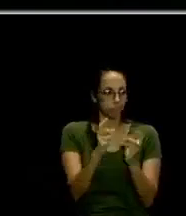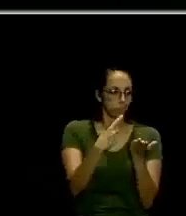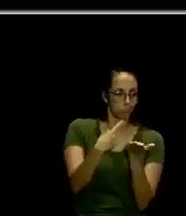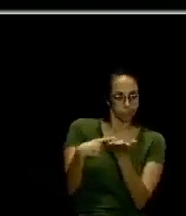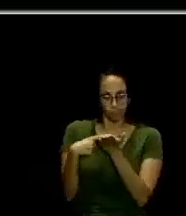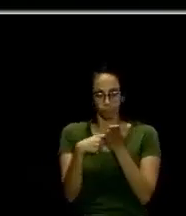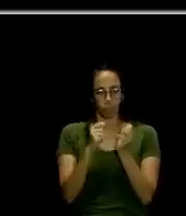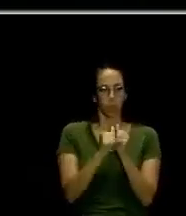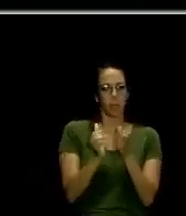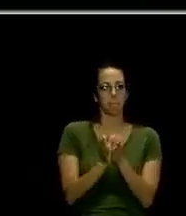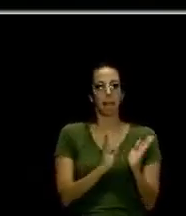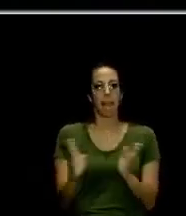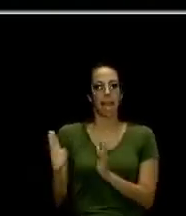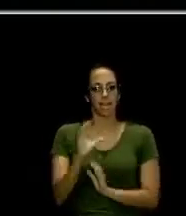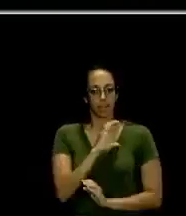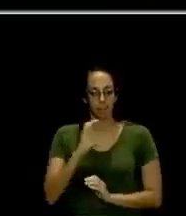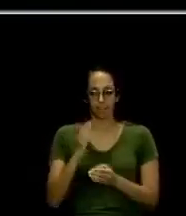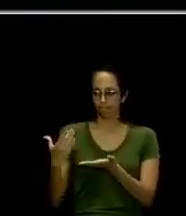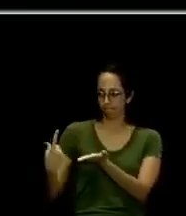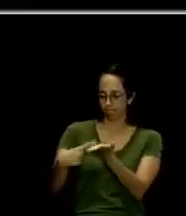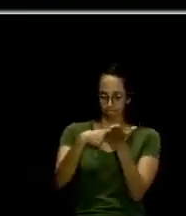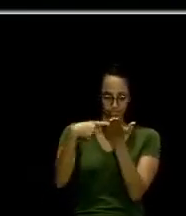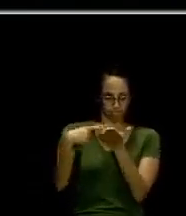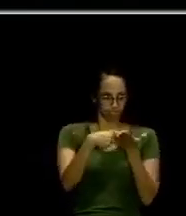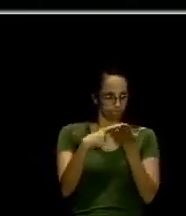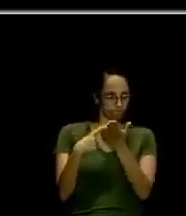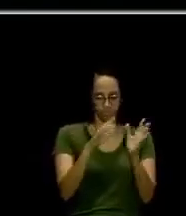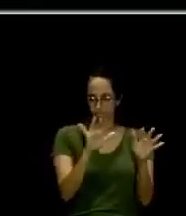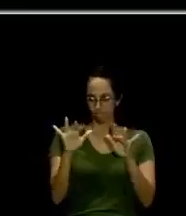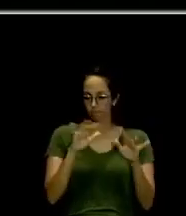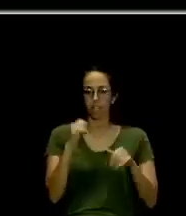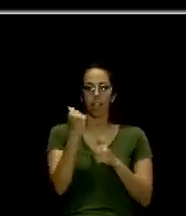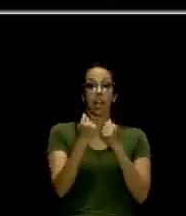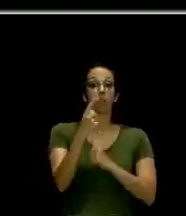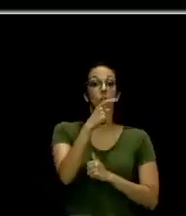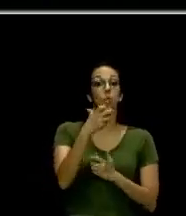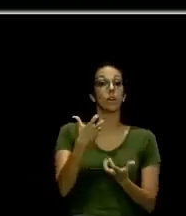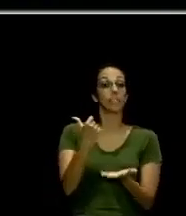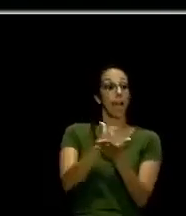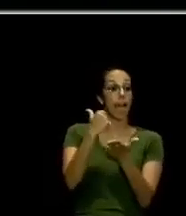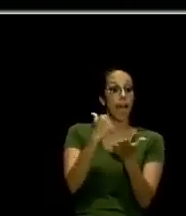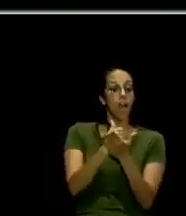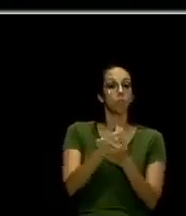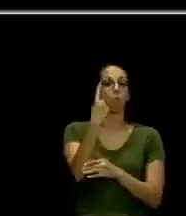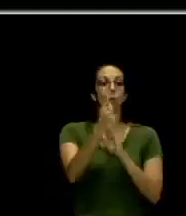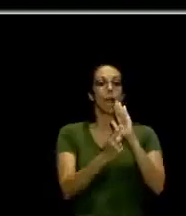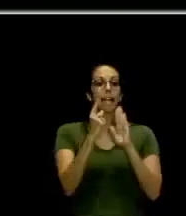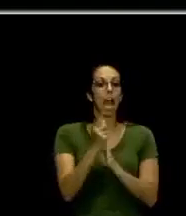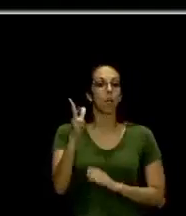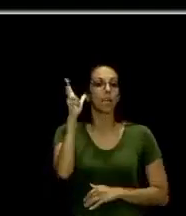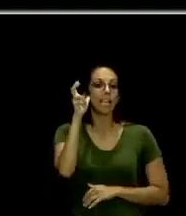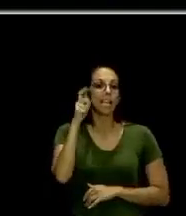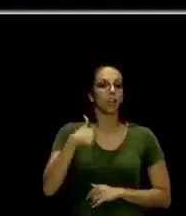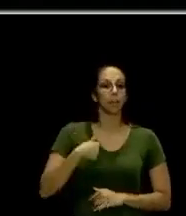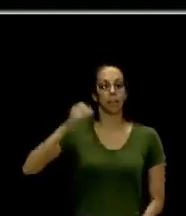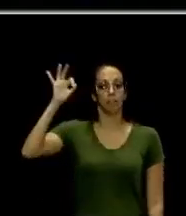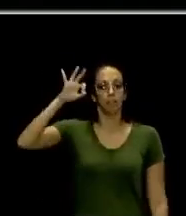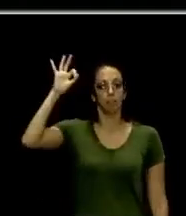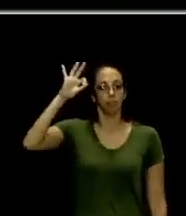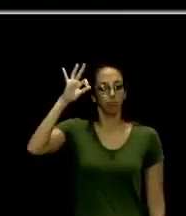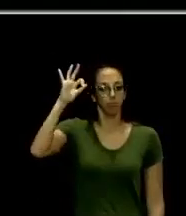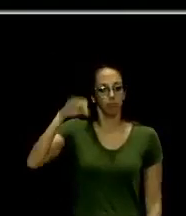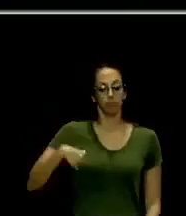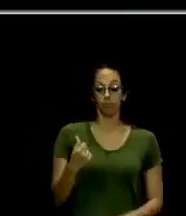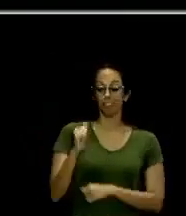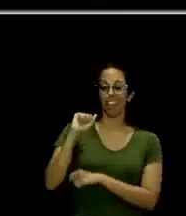which represents anybody who wants to sit and help and commit to 1 hour of listening to me the third